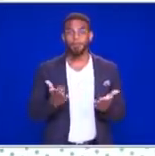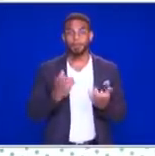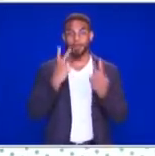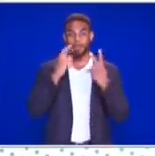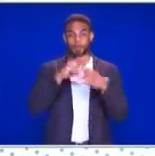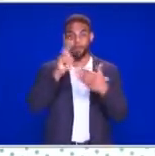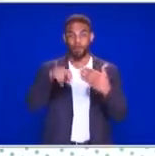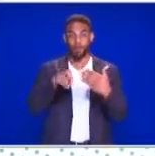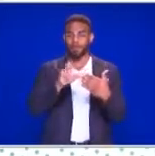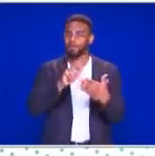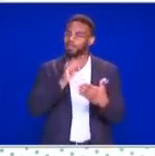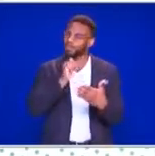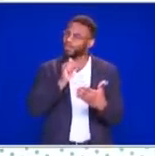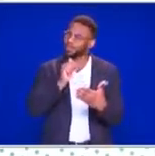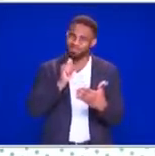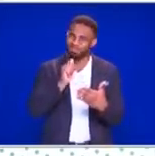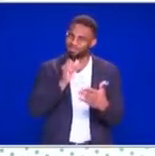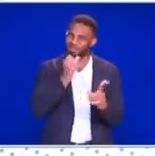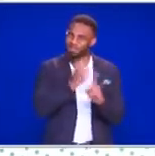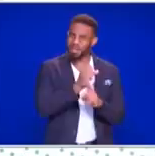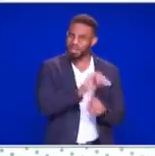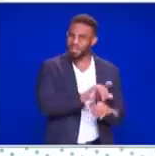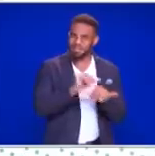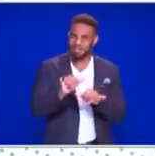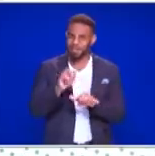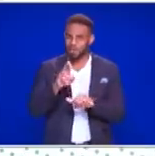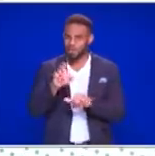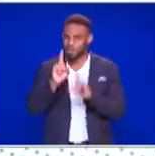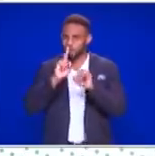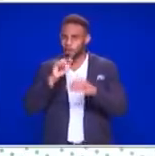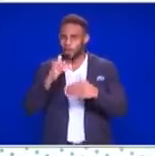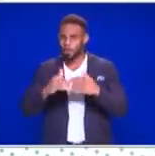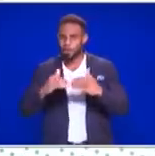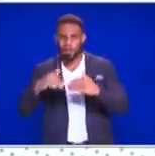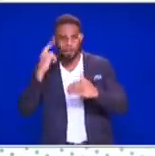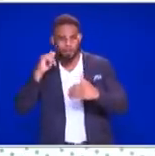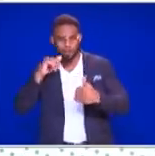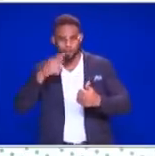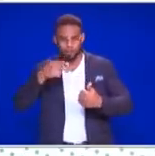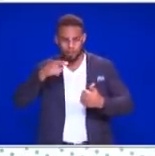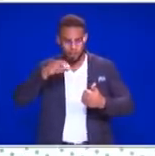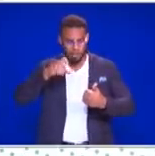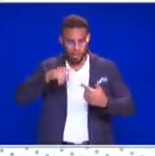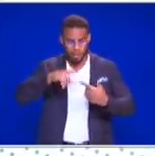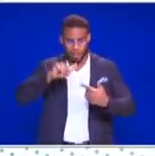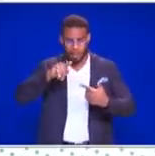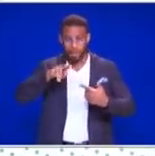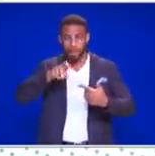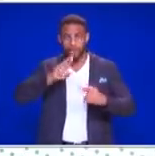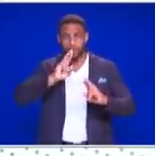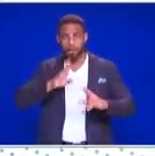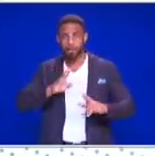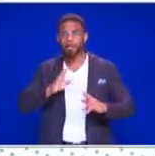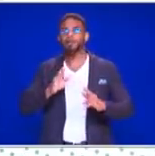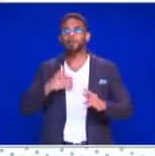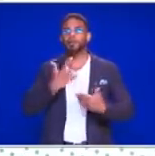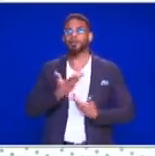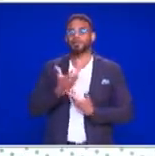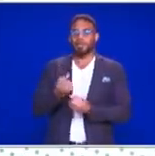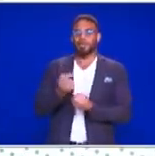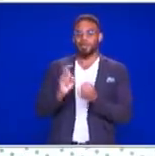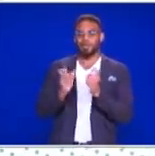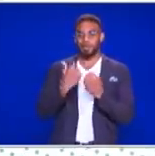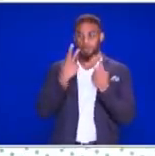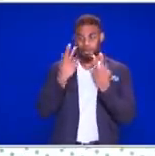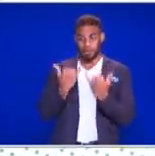we see results that are not as impacted by the race reporting patterns of Hispanic or Latino respondents. Thus, we are confident that the